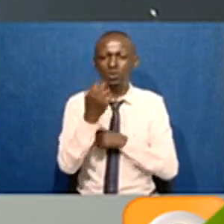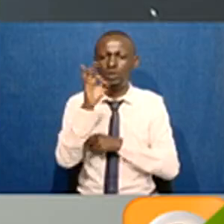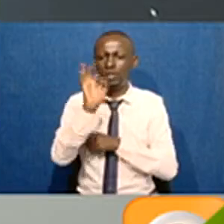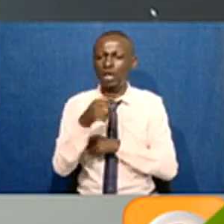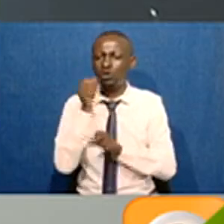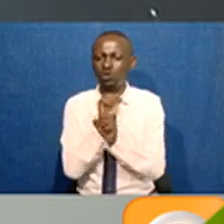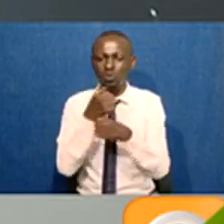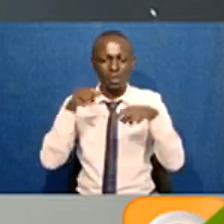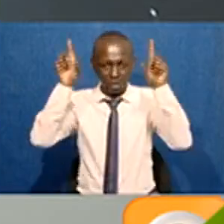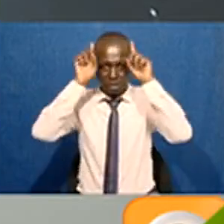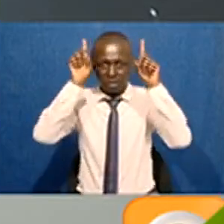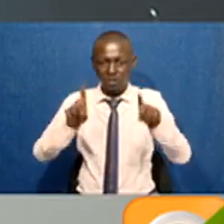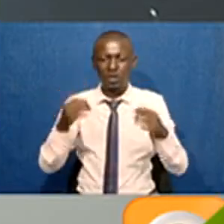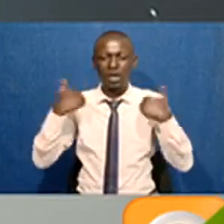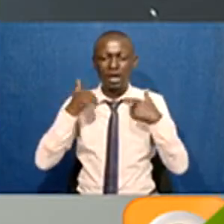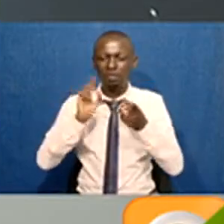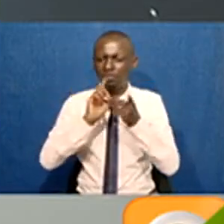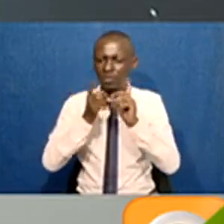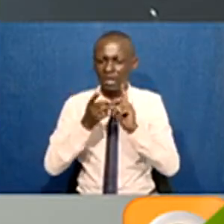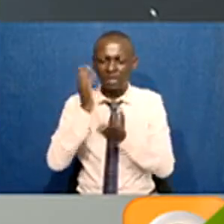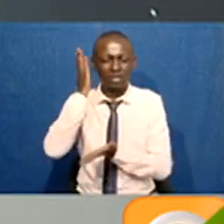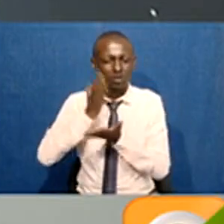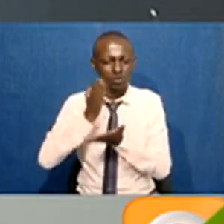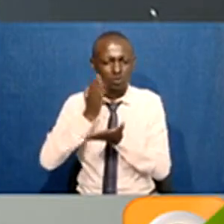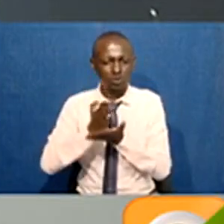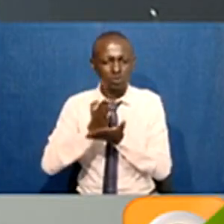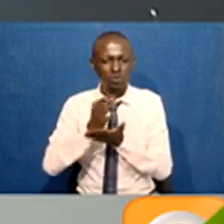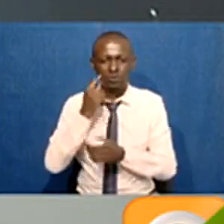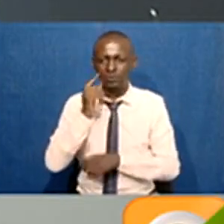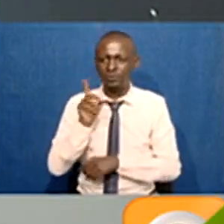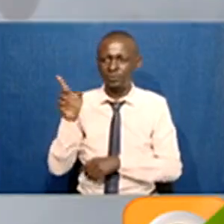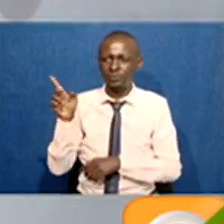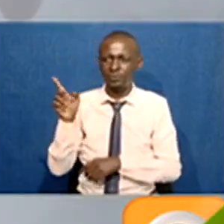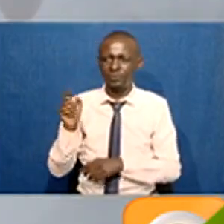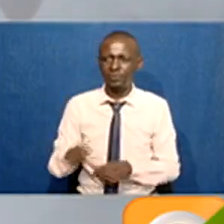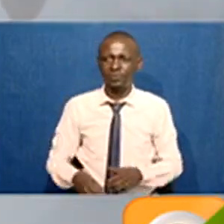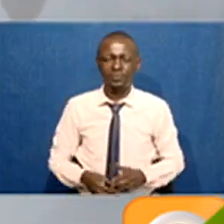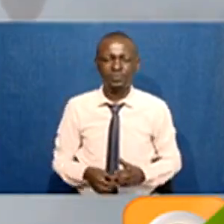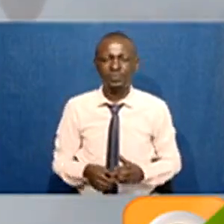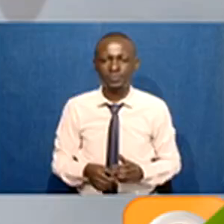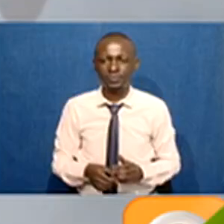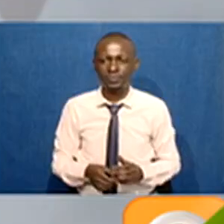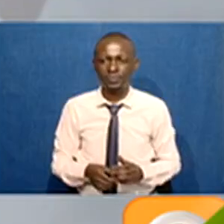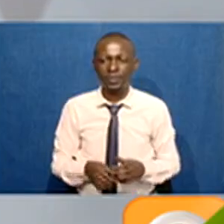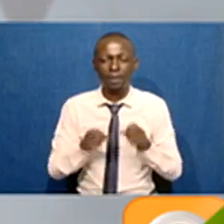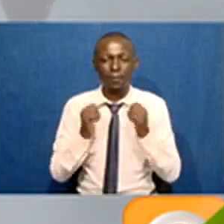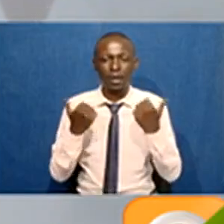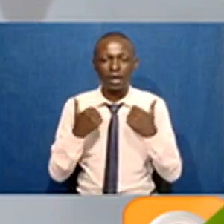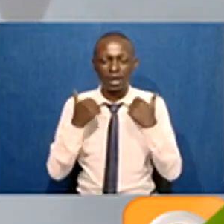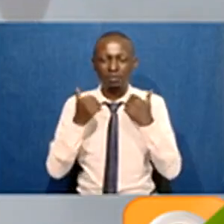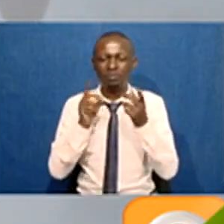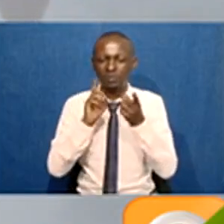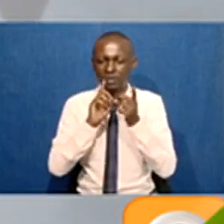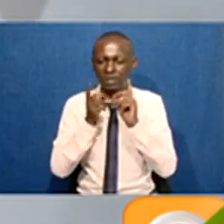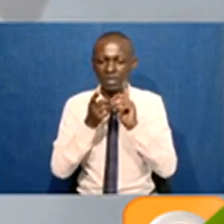decision-makers with accurate and timely data. Here's Jimmy Mbogo with more. The platform seeks to offer detailed data on